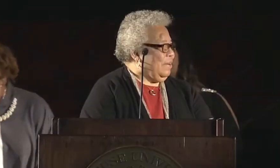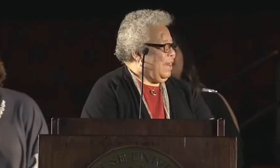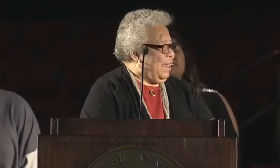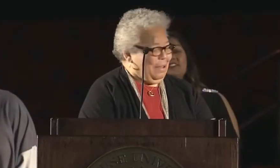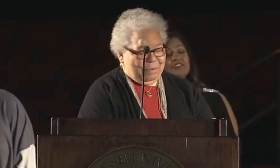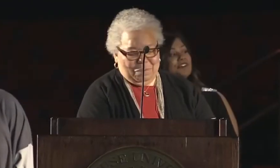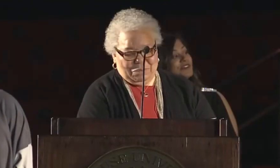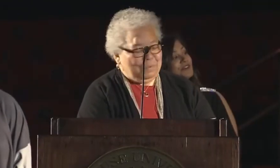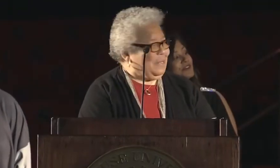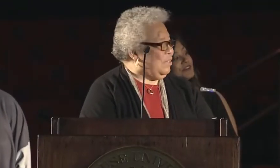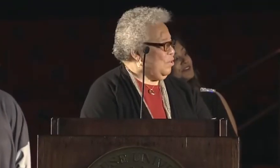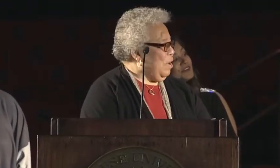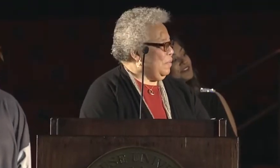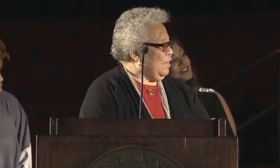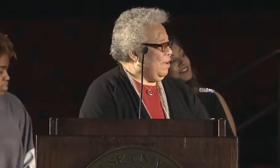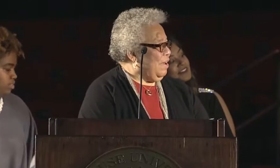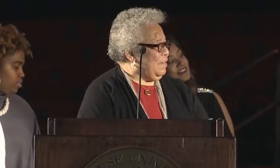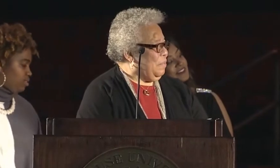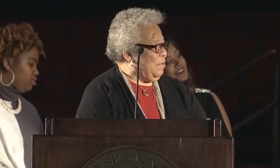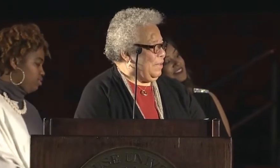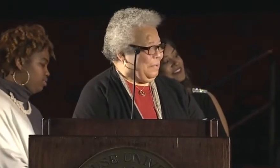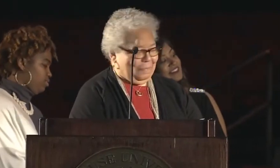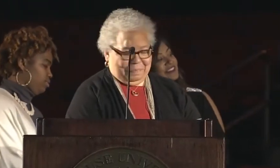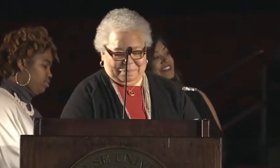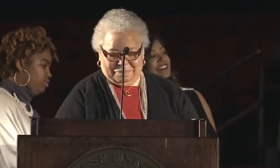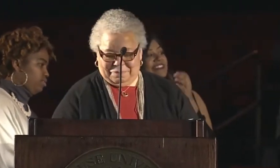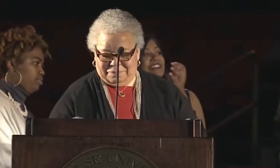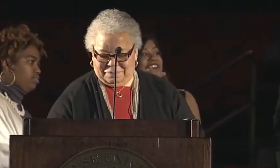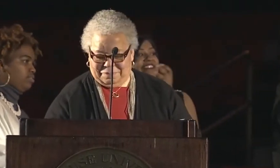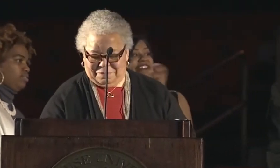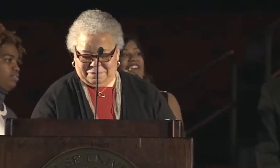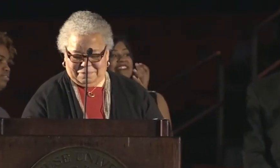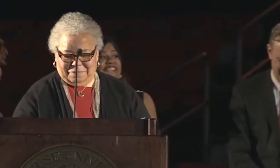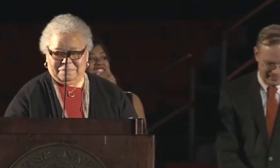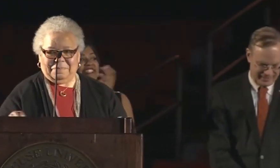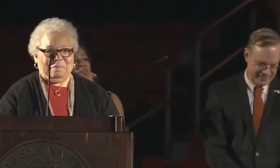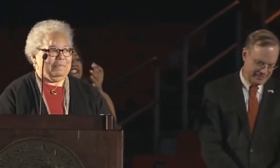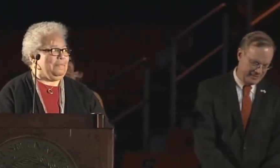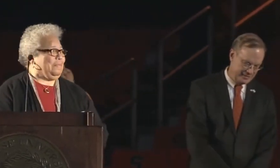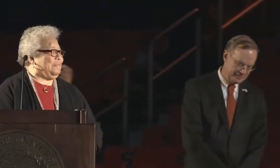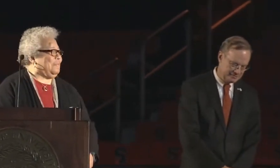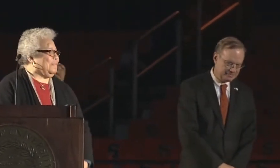Dominique Donnay, would you please join me at the podium?